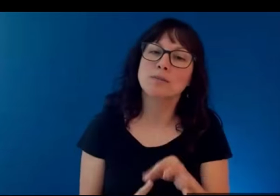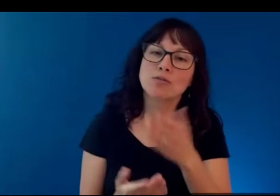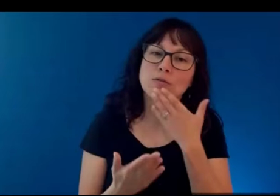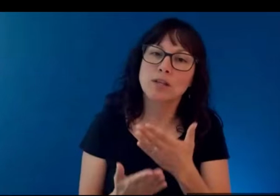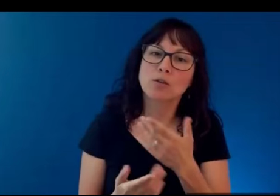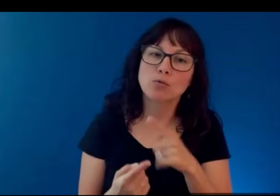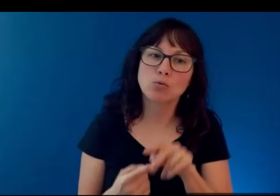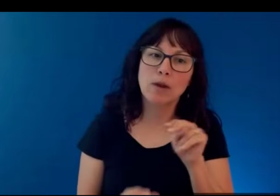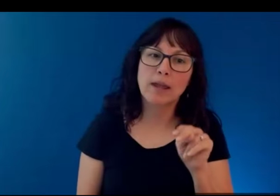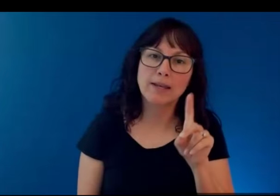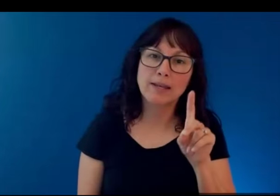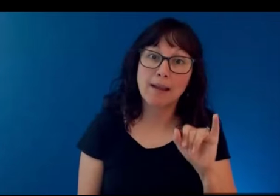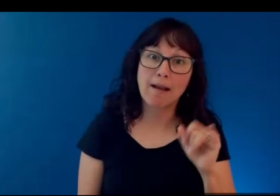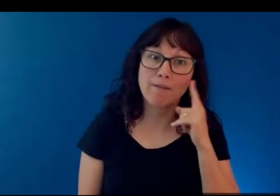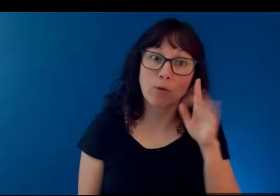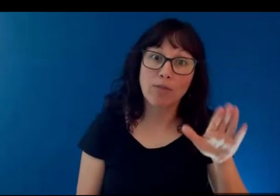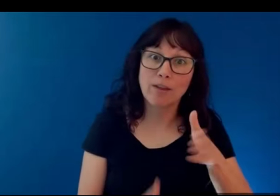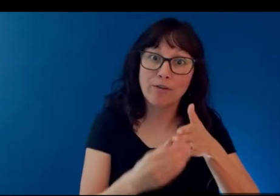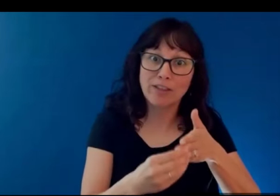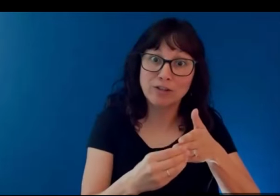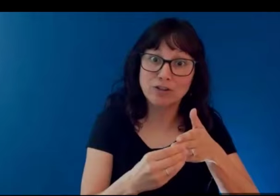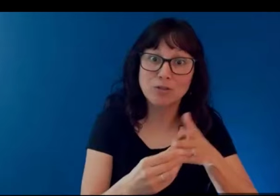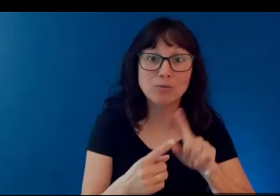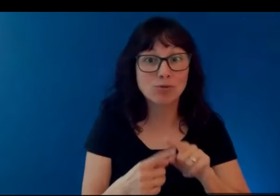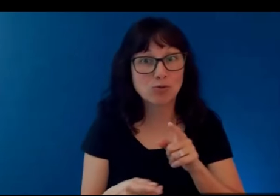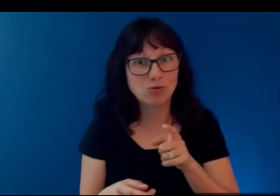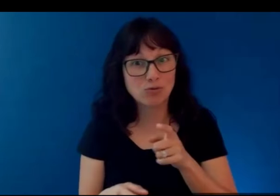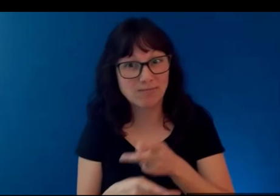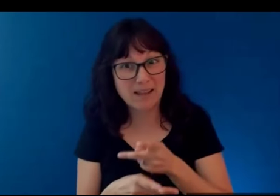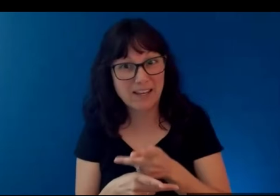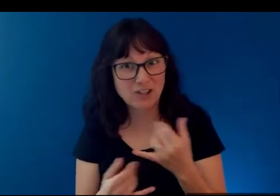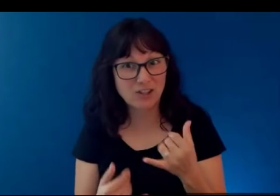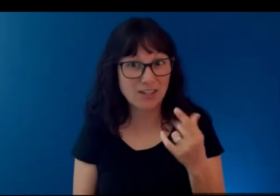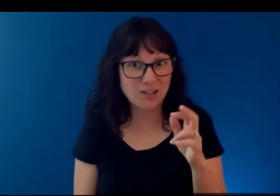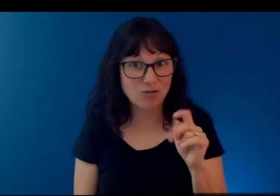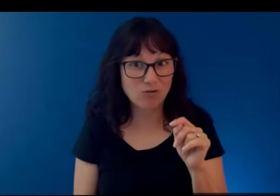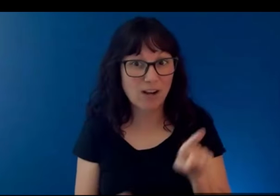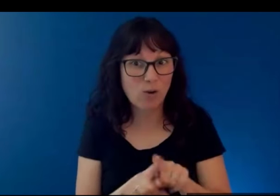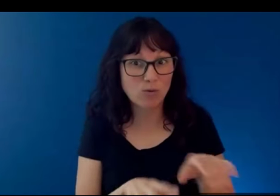to NDI for their leadership in managing this grant and for hosting us today.